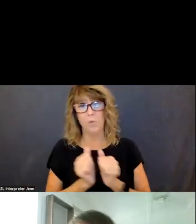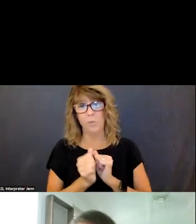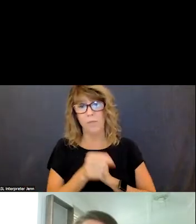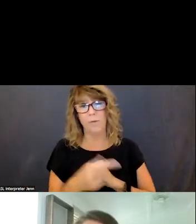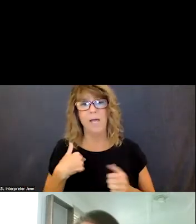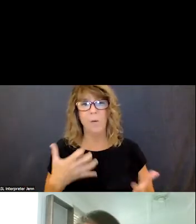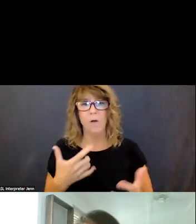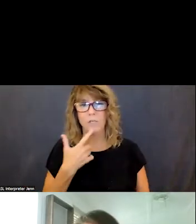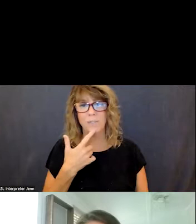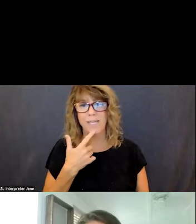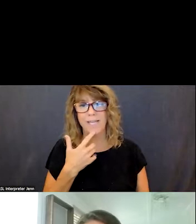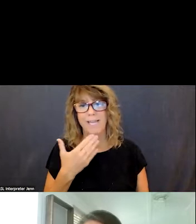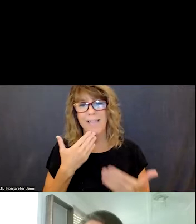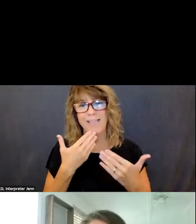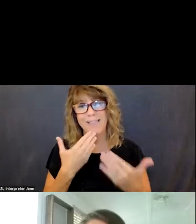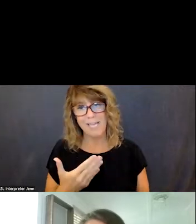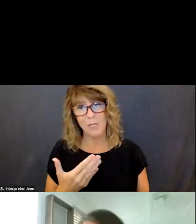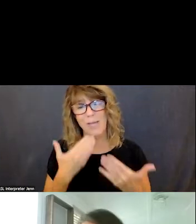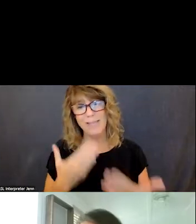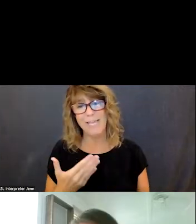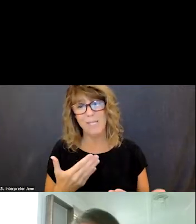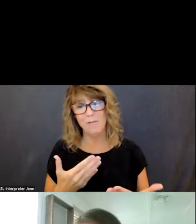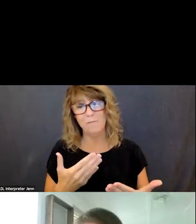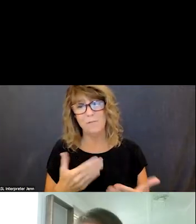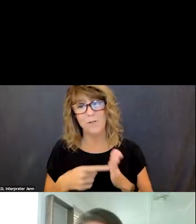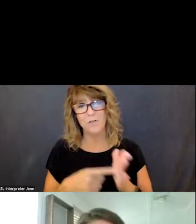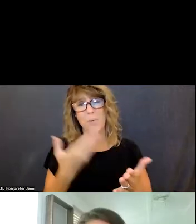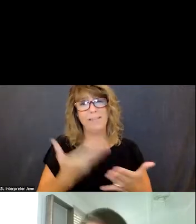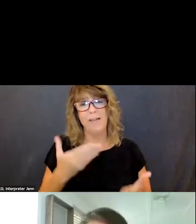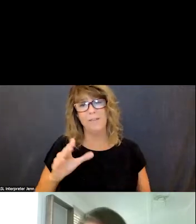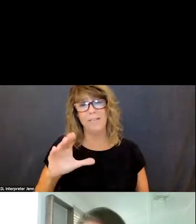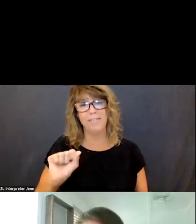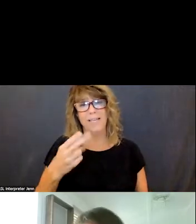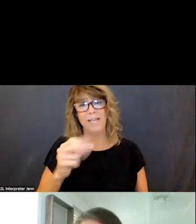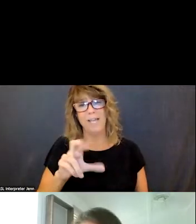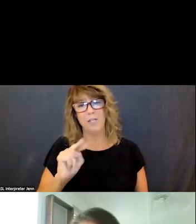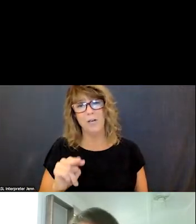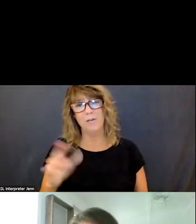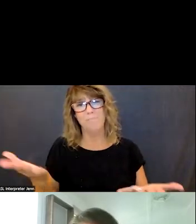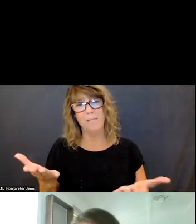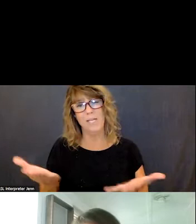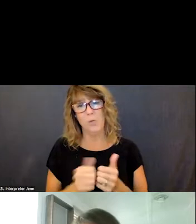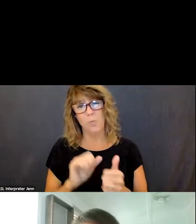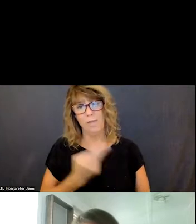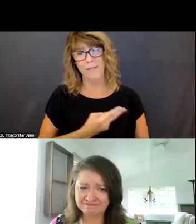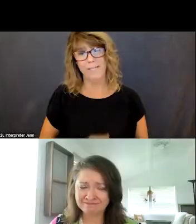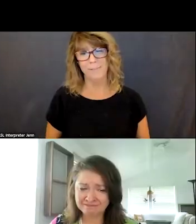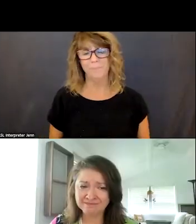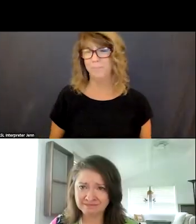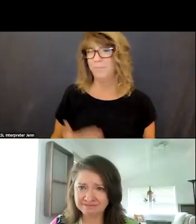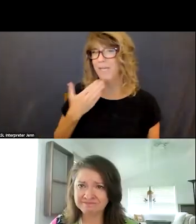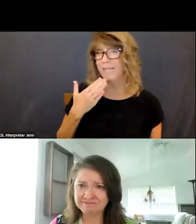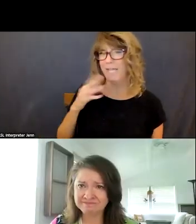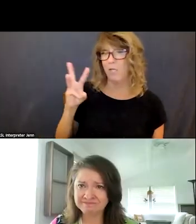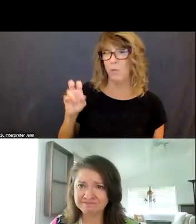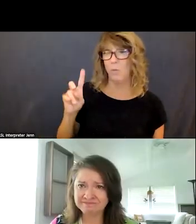to say thank you, and thank you for showing us the evidence, Sherry, and being the evidence. And thank you, Wendy, for sharing that.